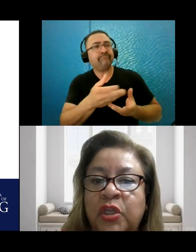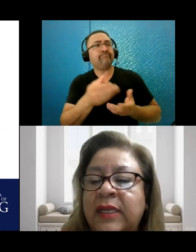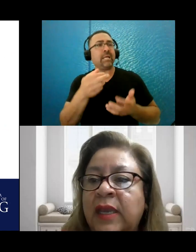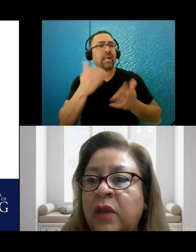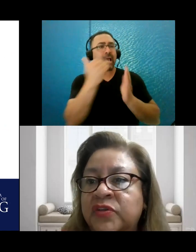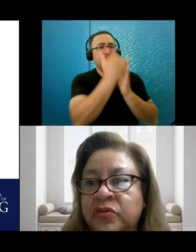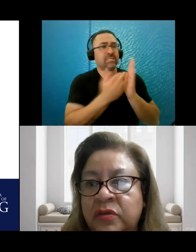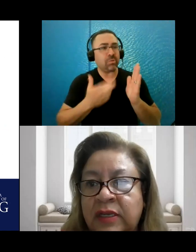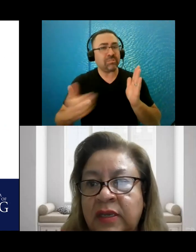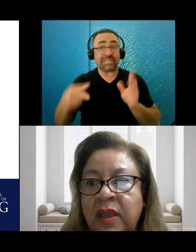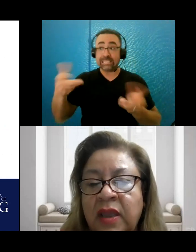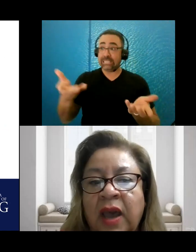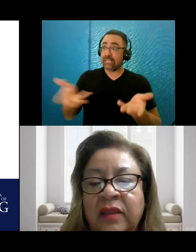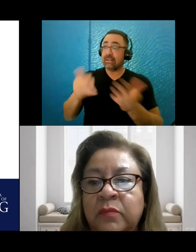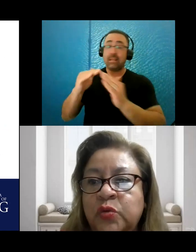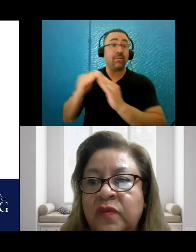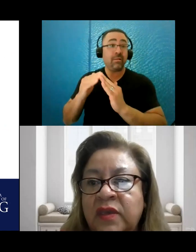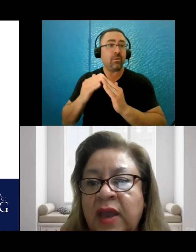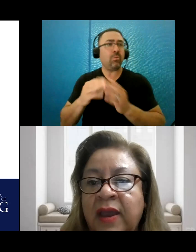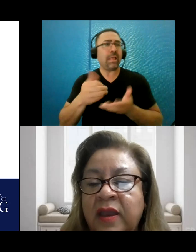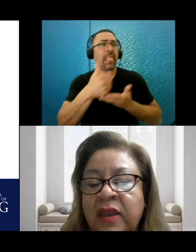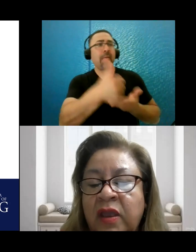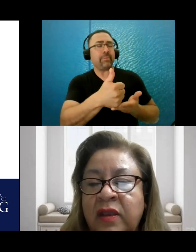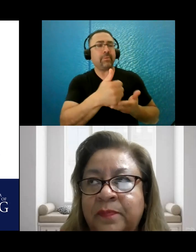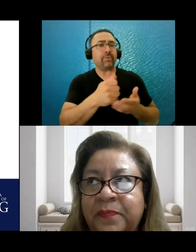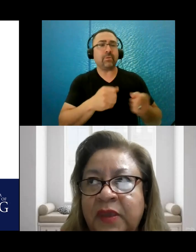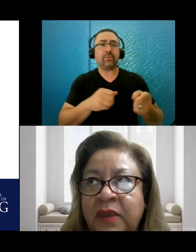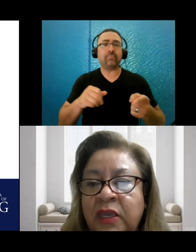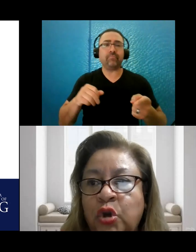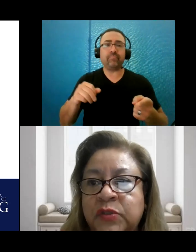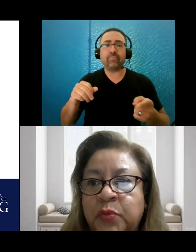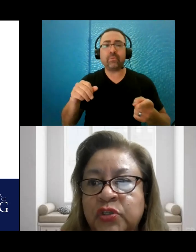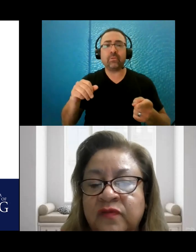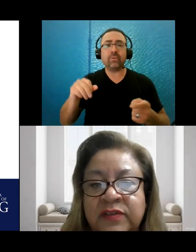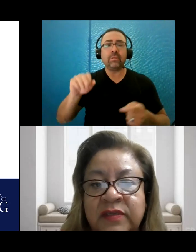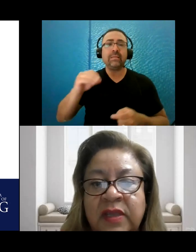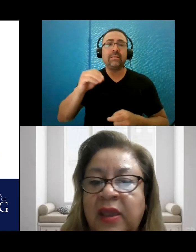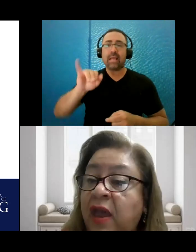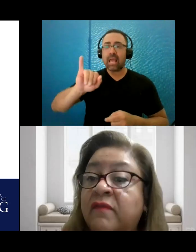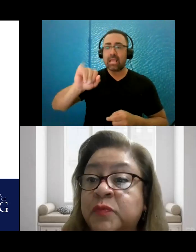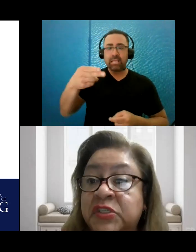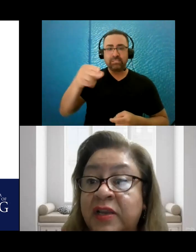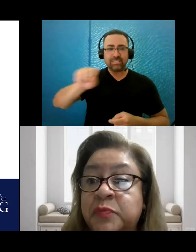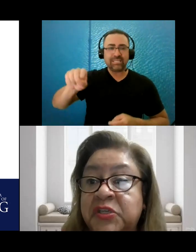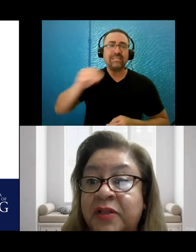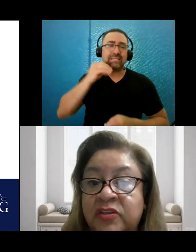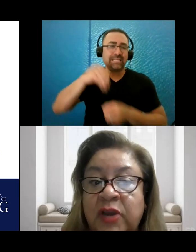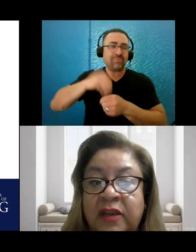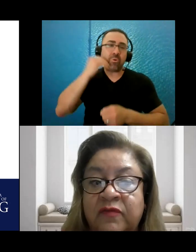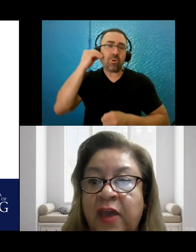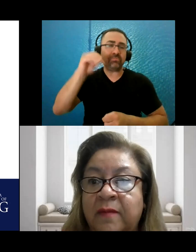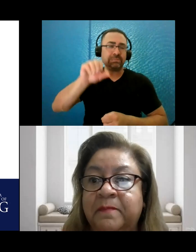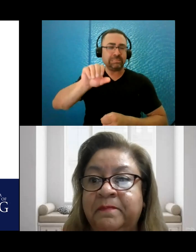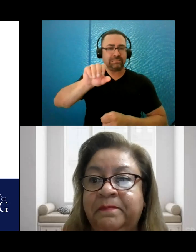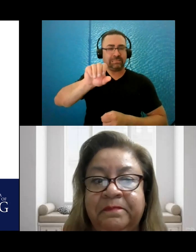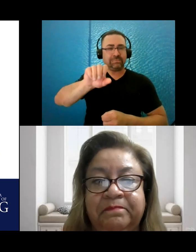in the community, and we certainly guide them to the in-home support services that they have a specialized training